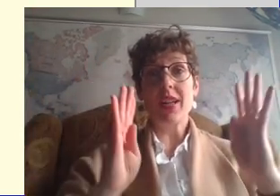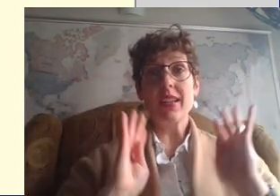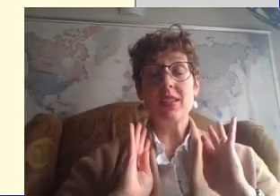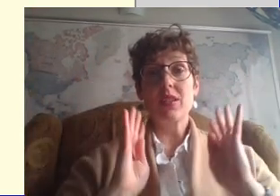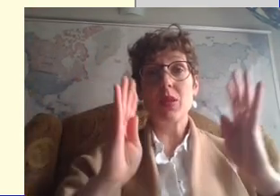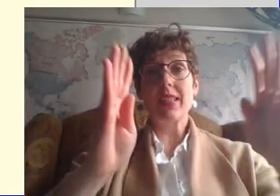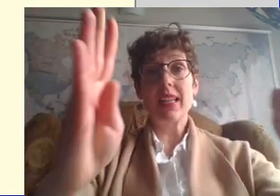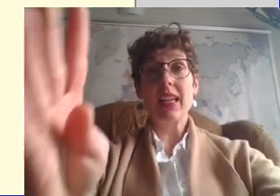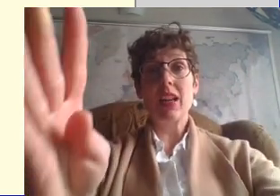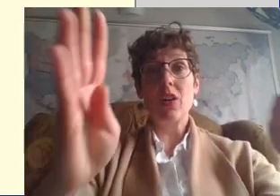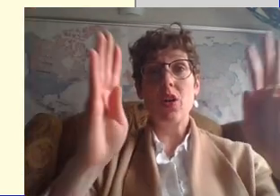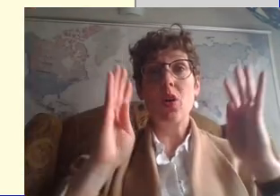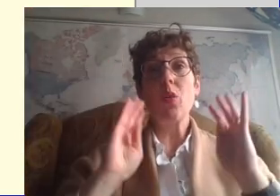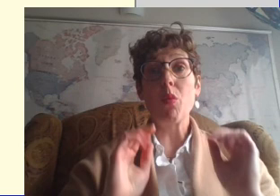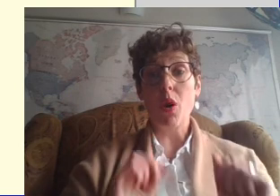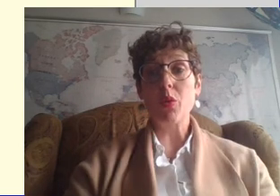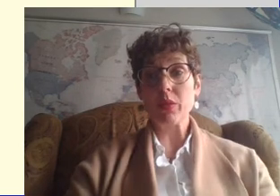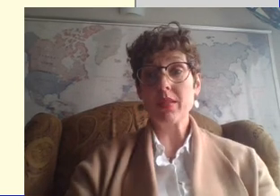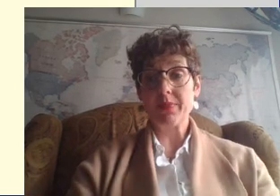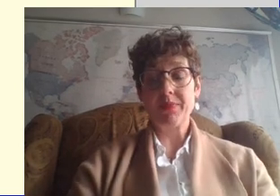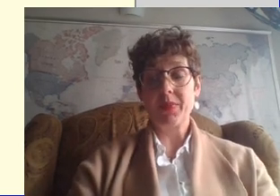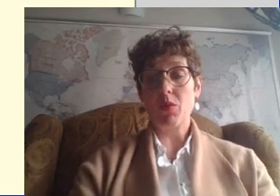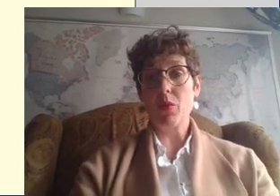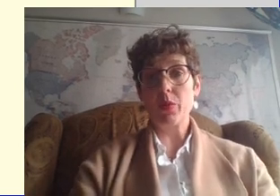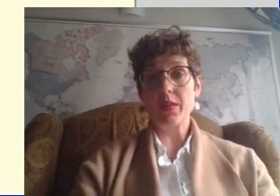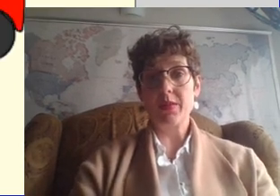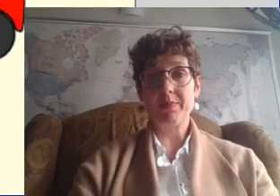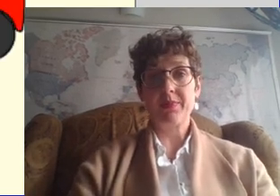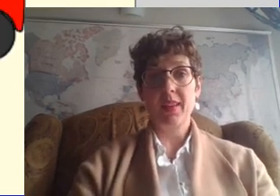we sit at our desks, we sit in rows.